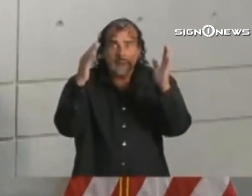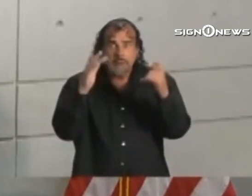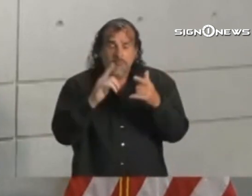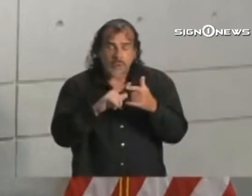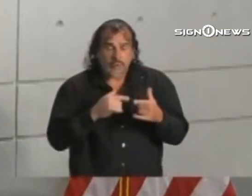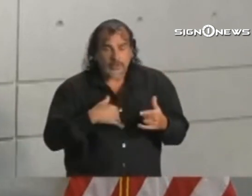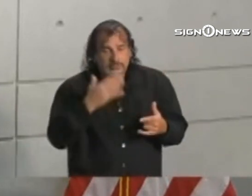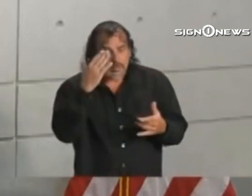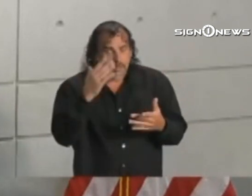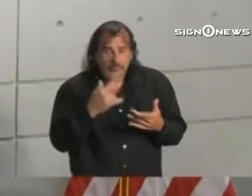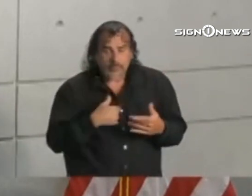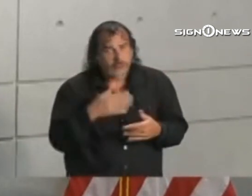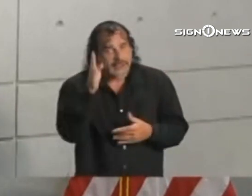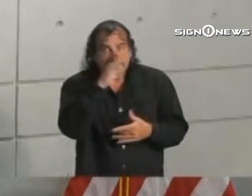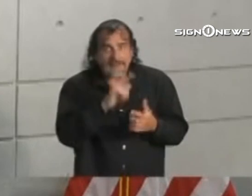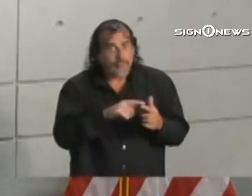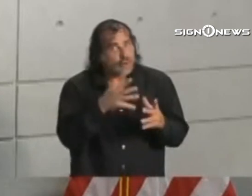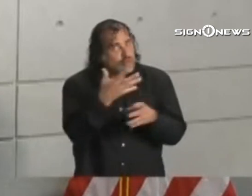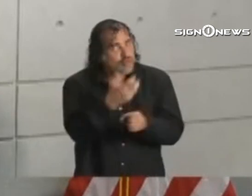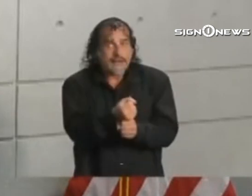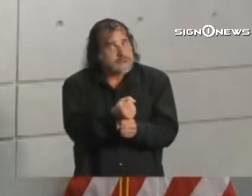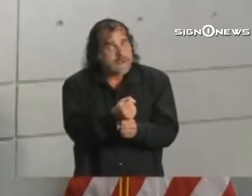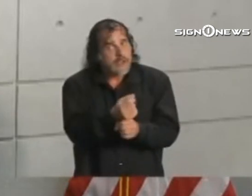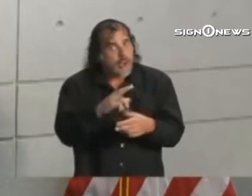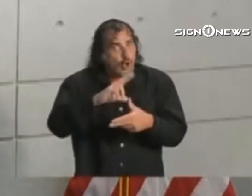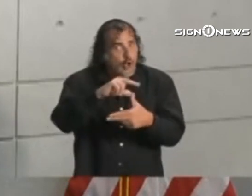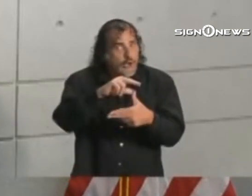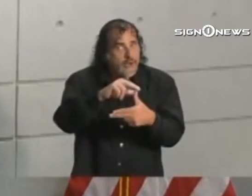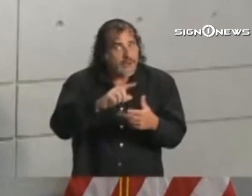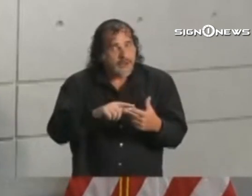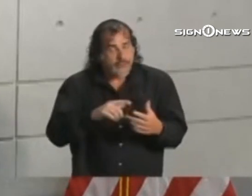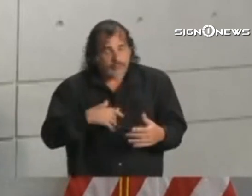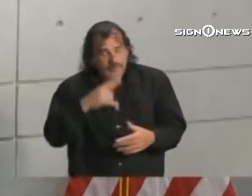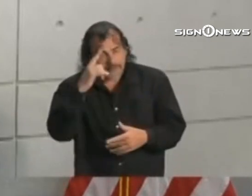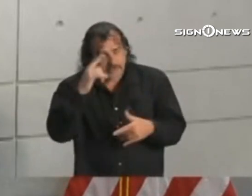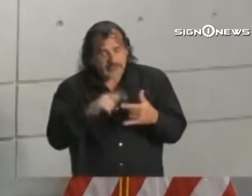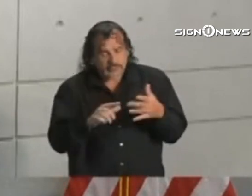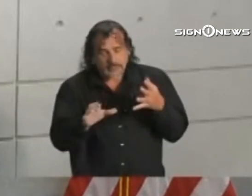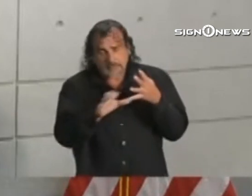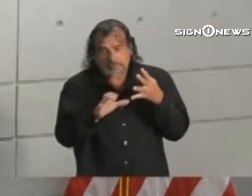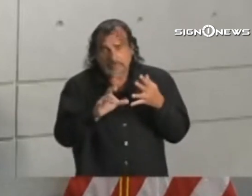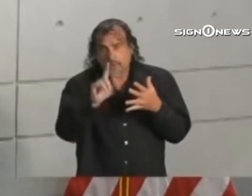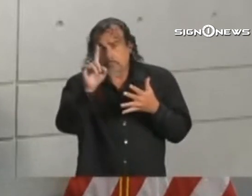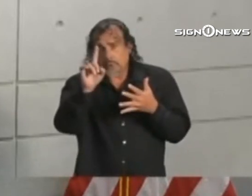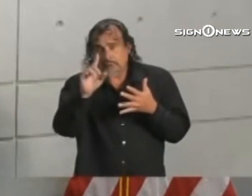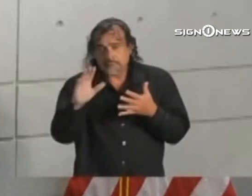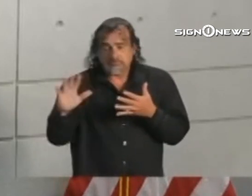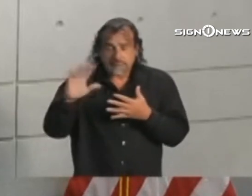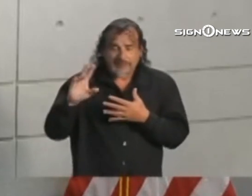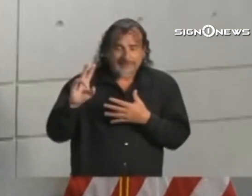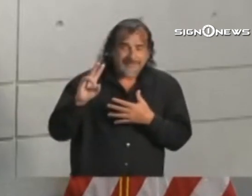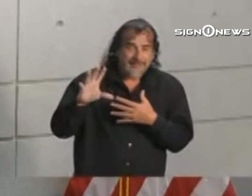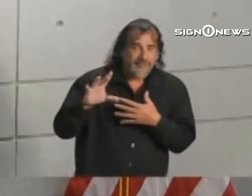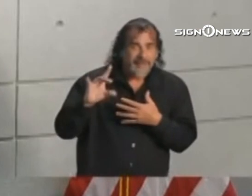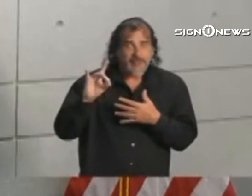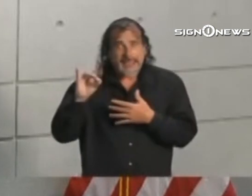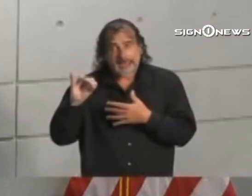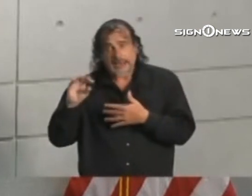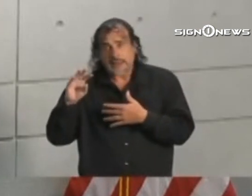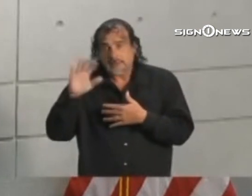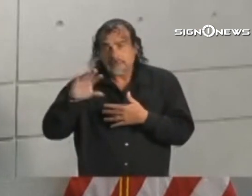so right now we expect it to make landfall as a Cat 1 hurricane, 75 to 80 miles per